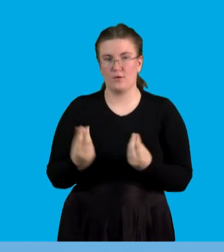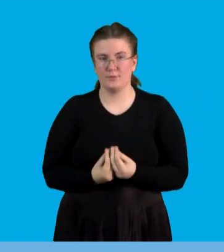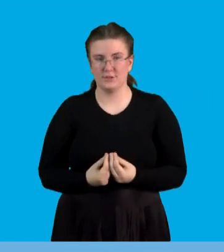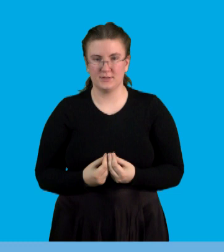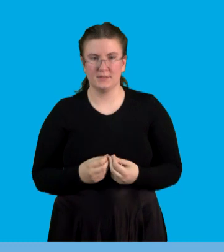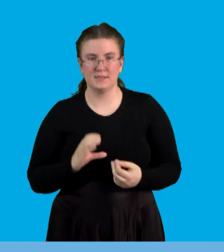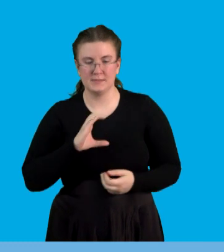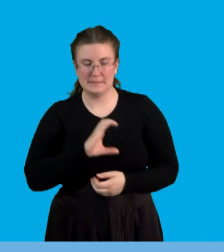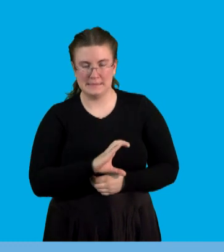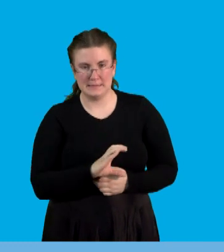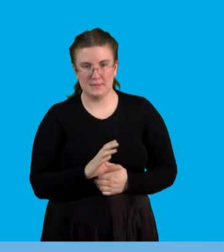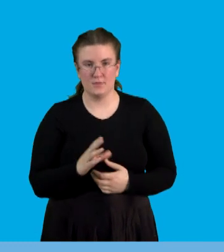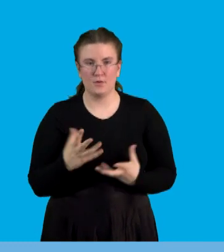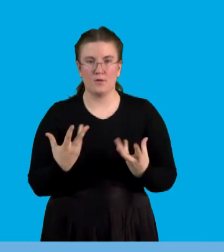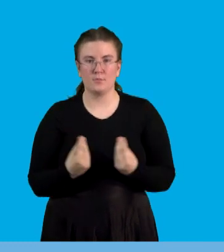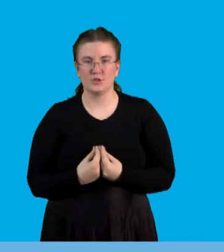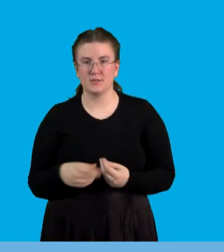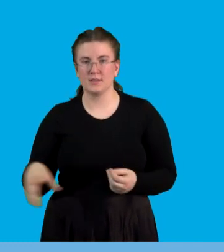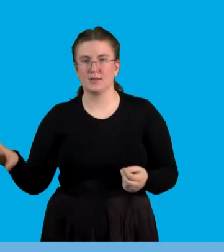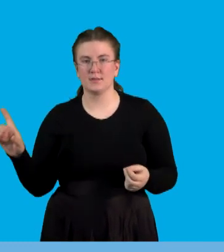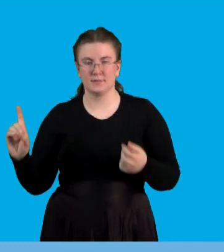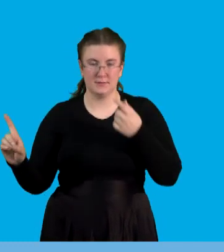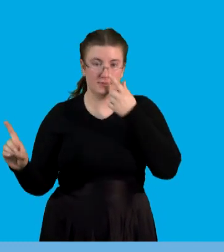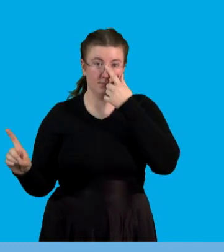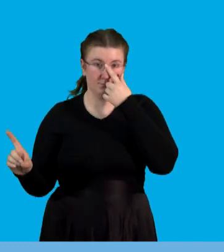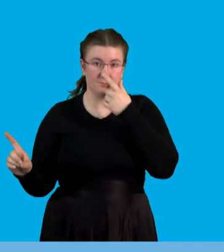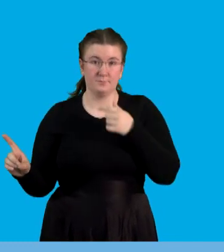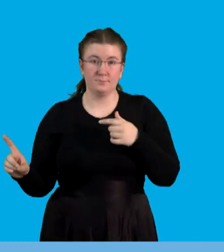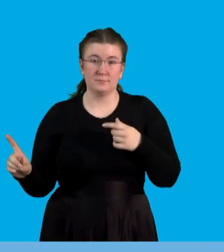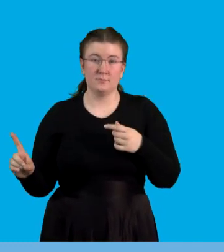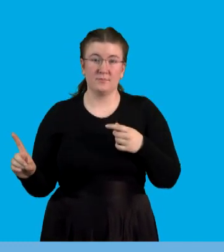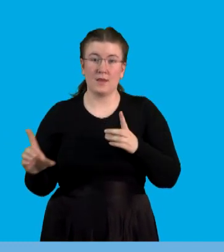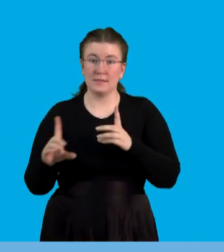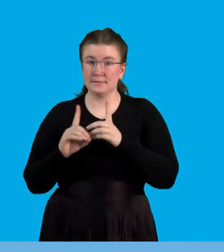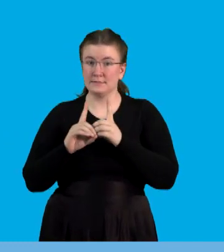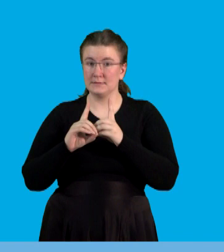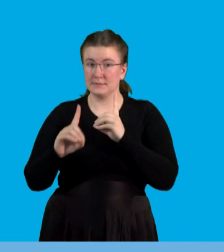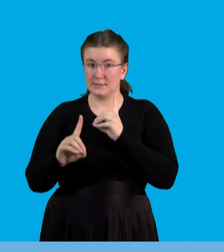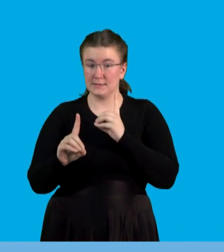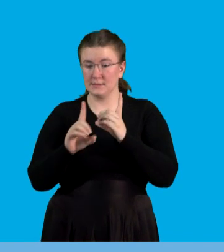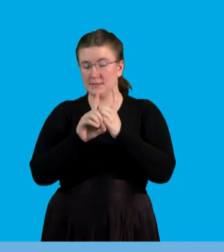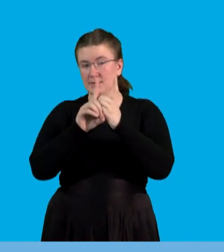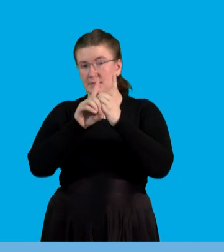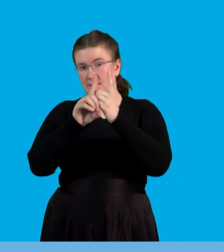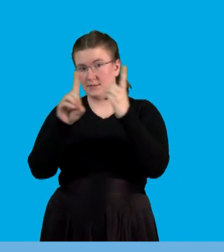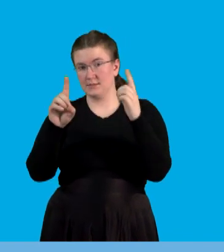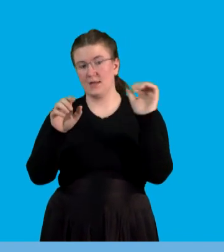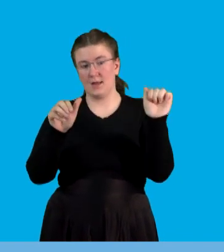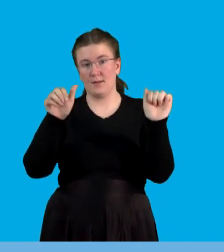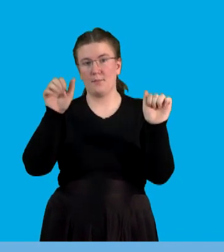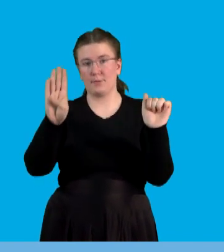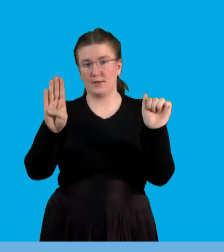have object C here and object D there, the distance between A and B